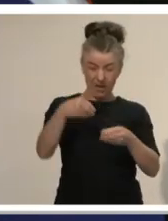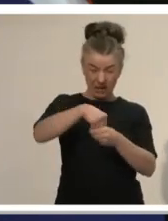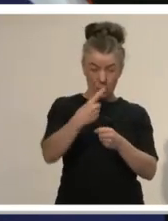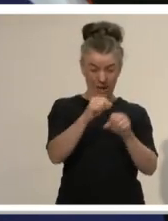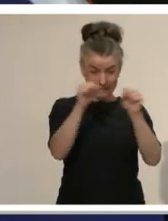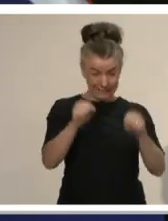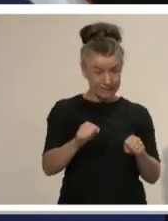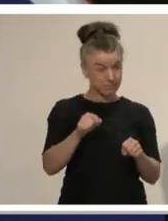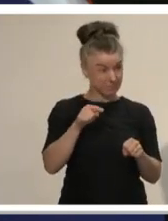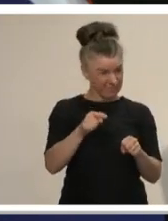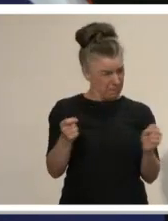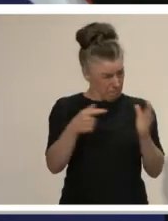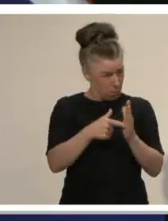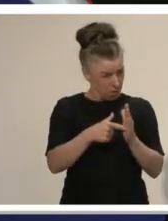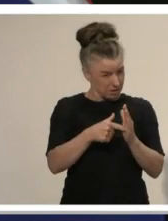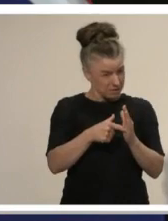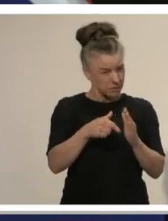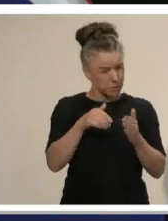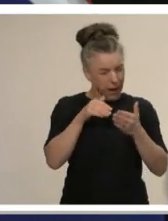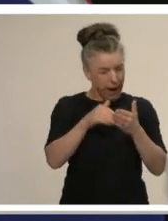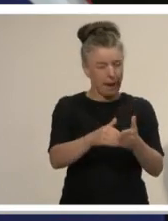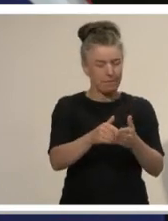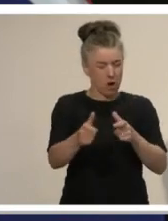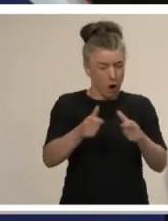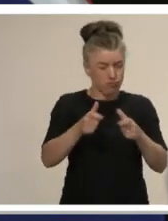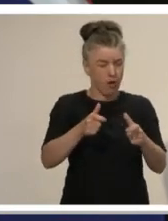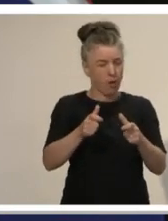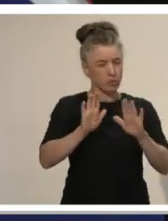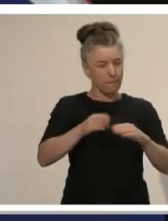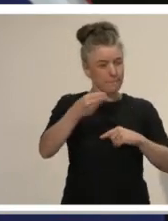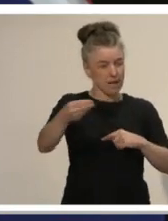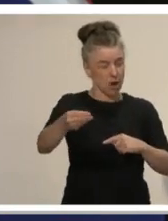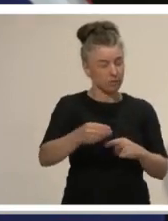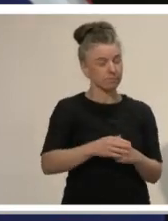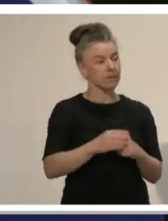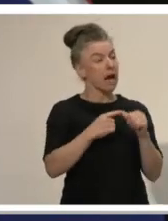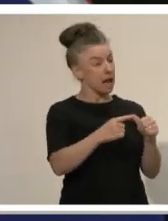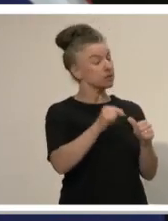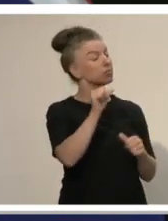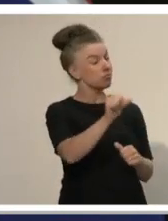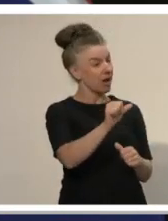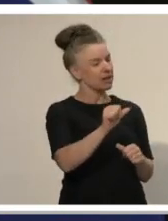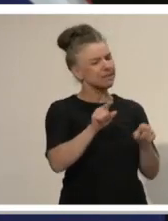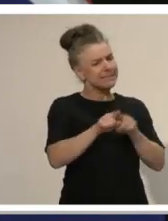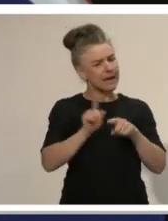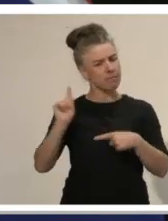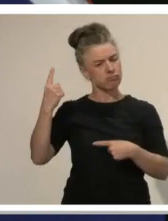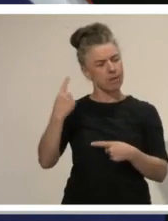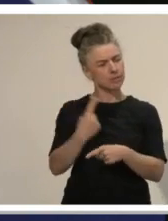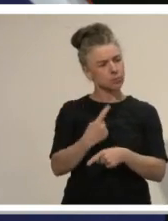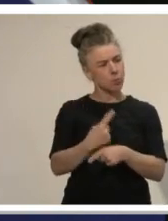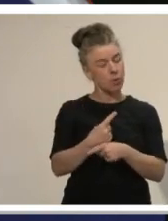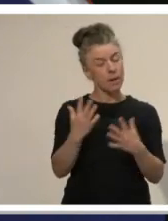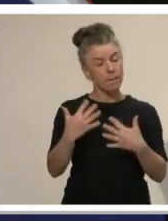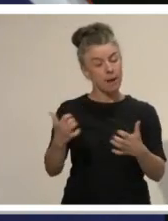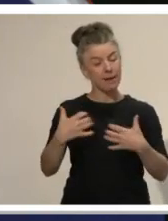visible. It's critical to ring fencing that whole chain of transmission. Isn't it? That's where we want to be, but as the Prime Minister said, actually our public health units